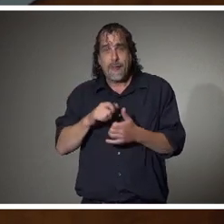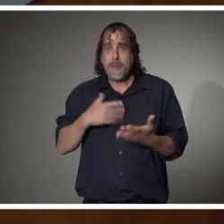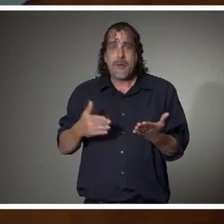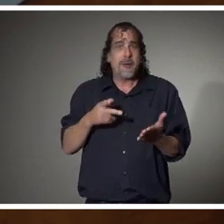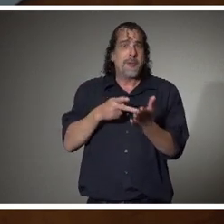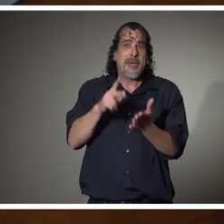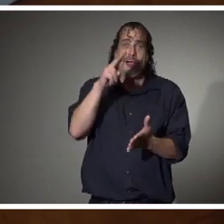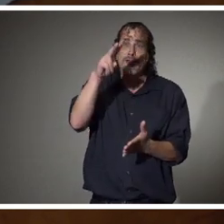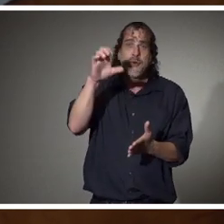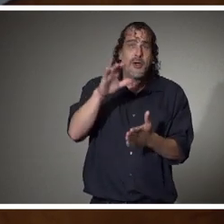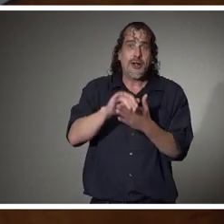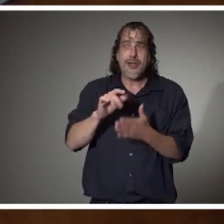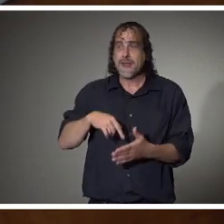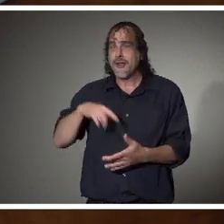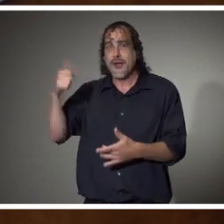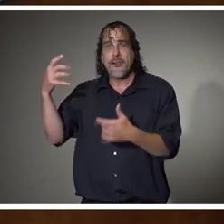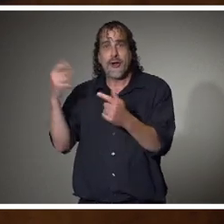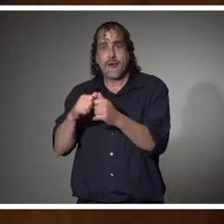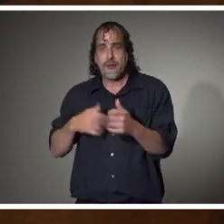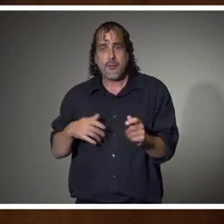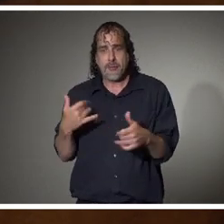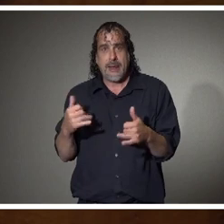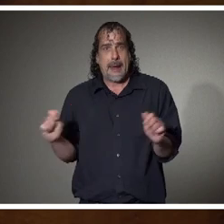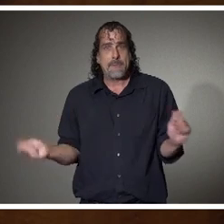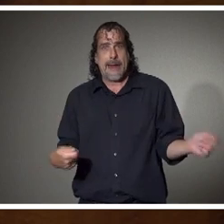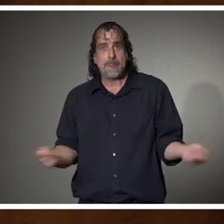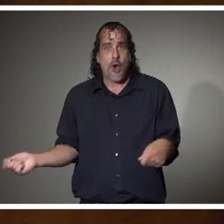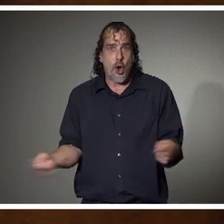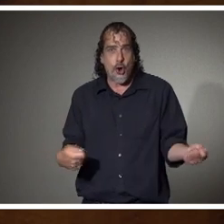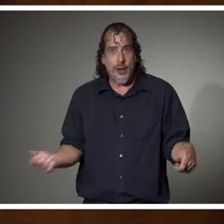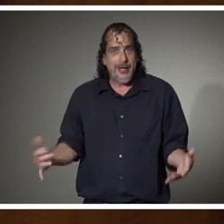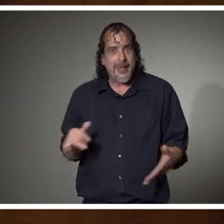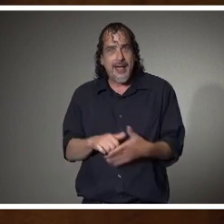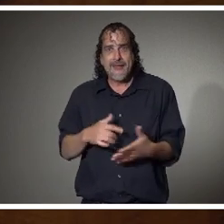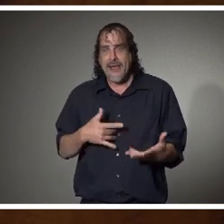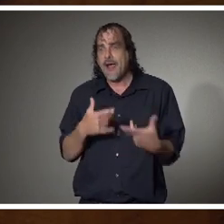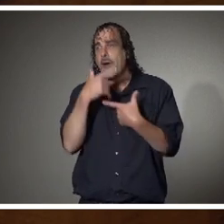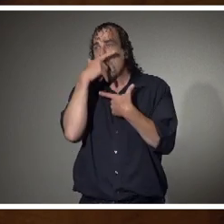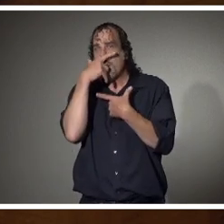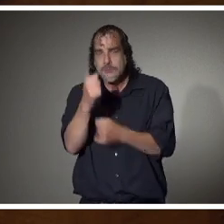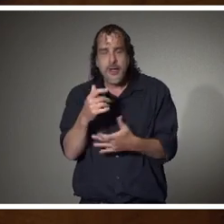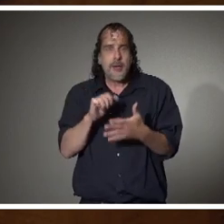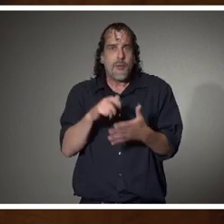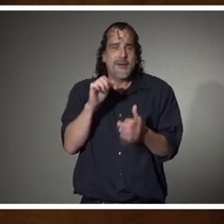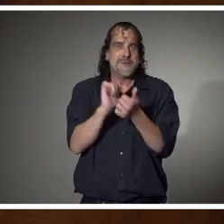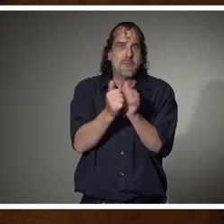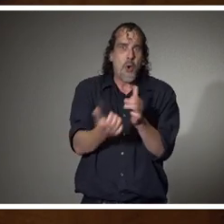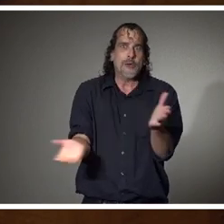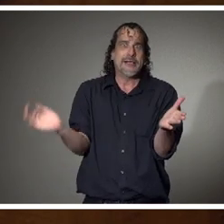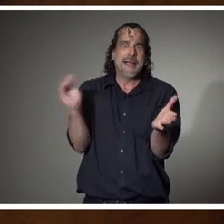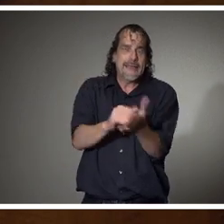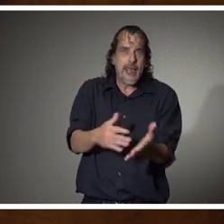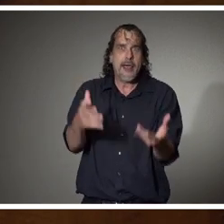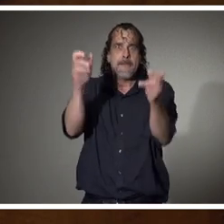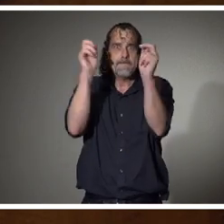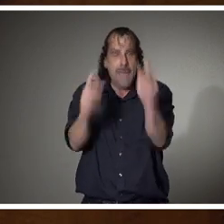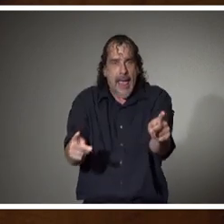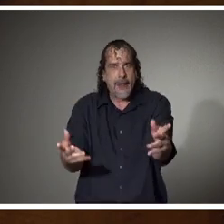$200 right now to watch him and another governor play ping pong with each other. That's how interested I am in getting organized sports